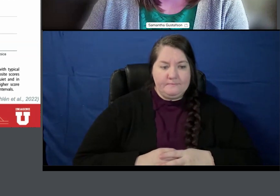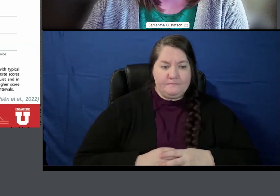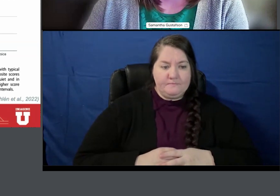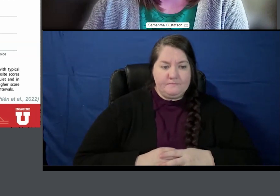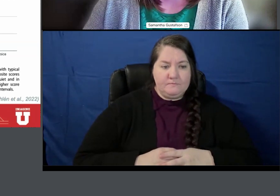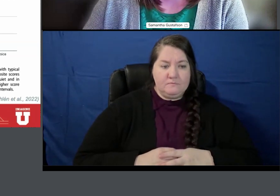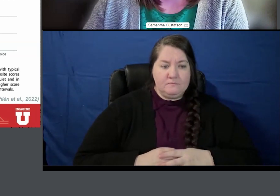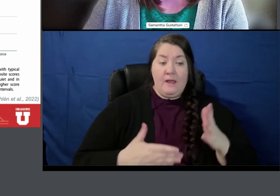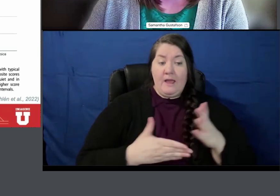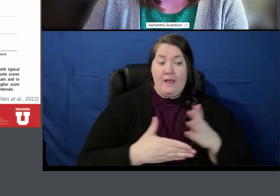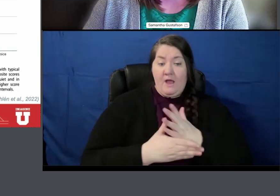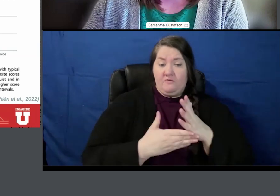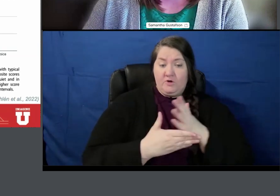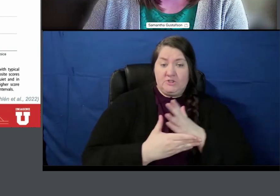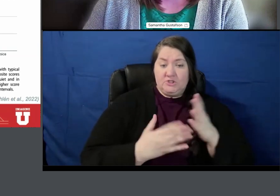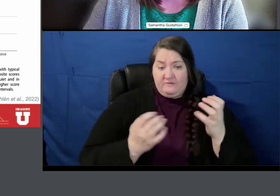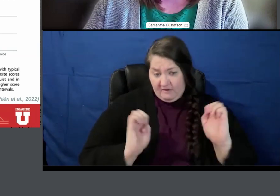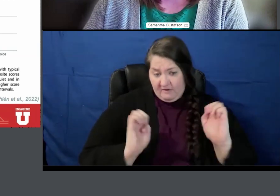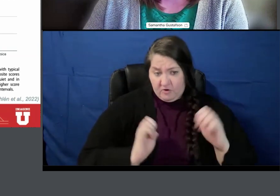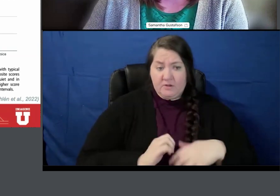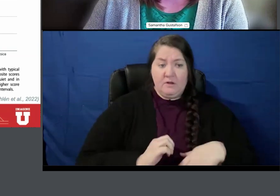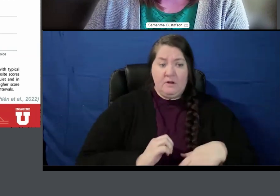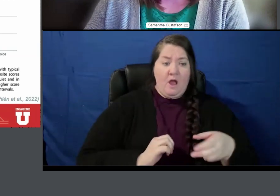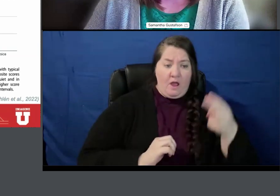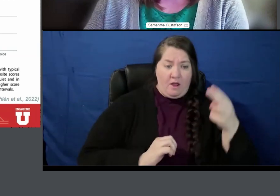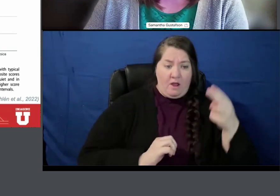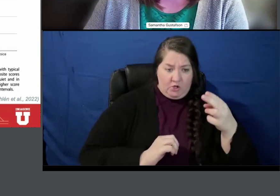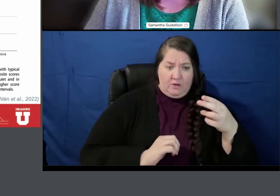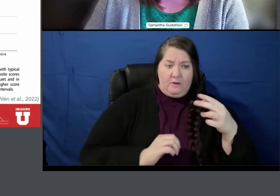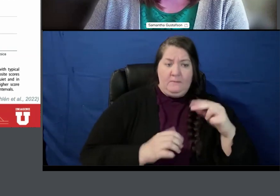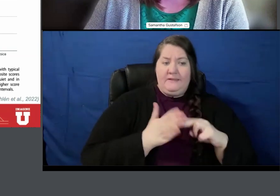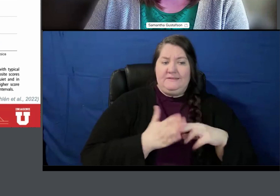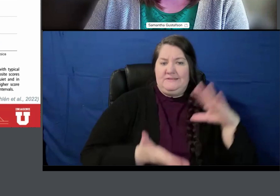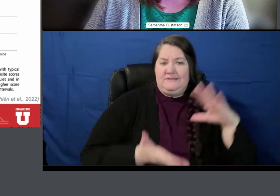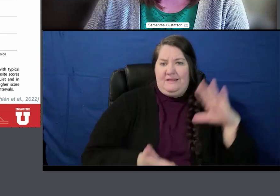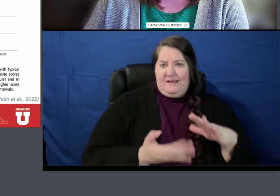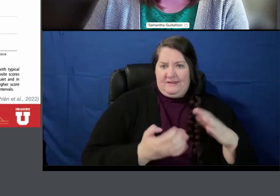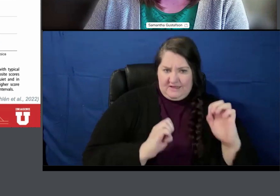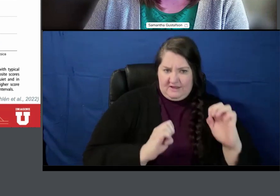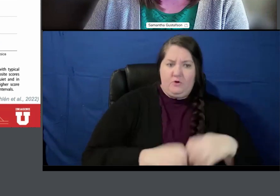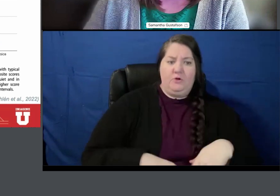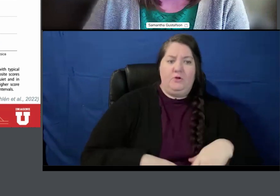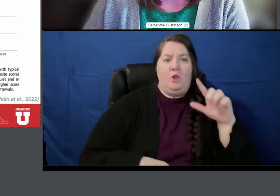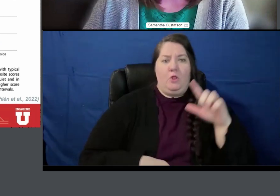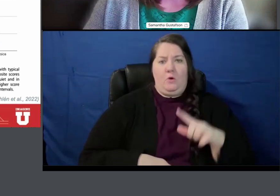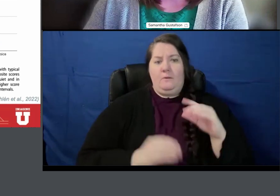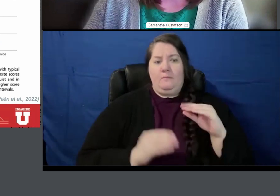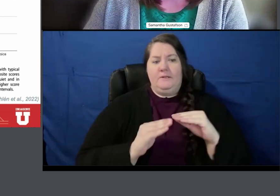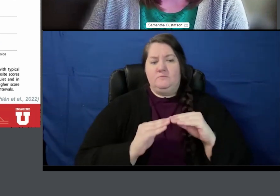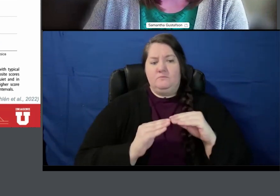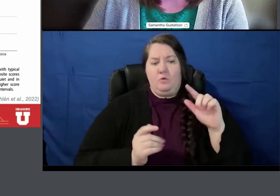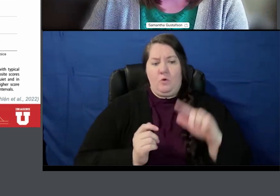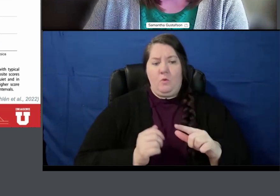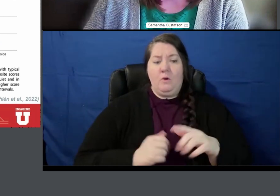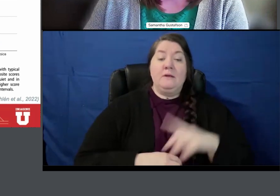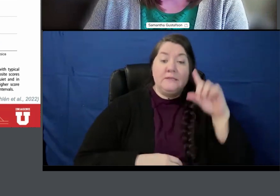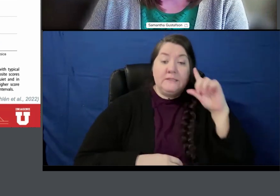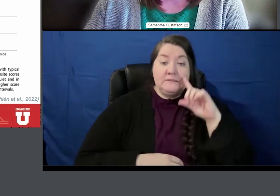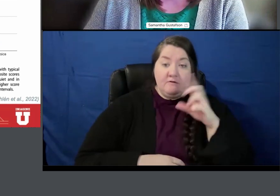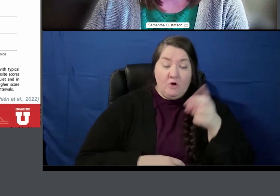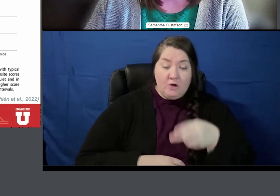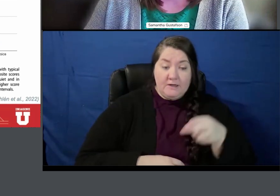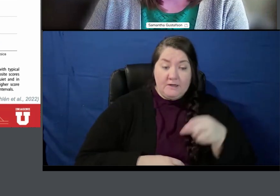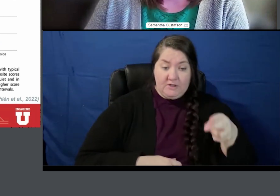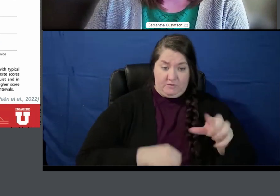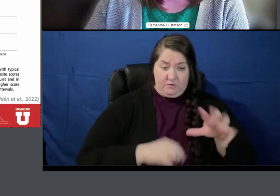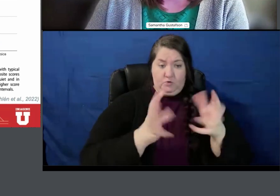average ratings of effort, so higher on this figure means less effort, lower means more effort. The children who are deaf and hard of hearing in this